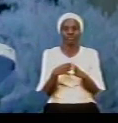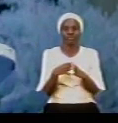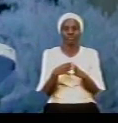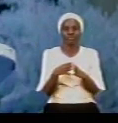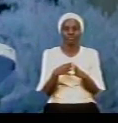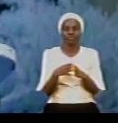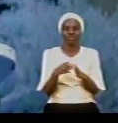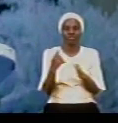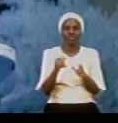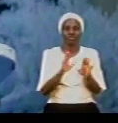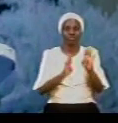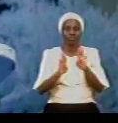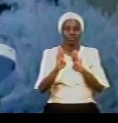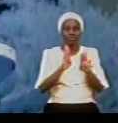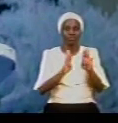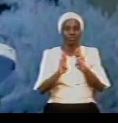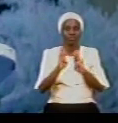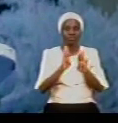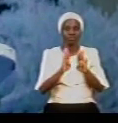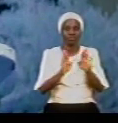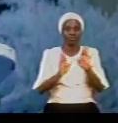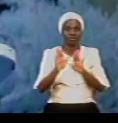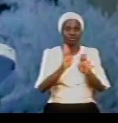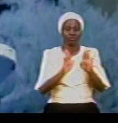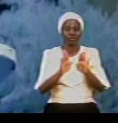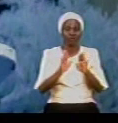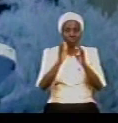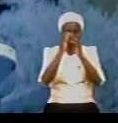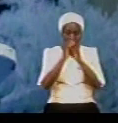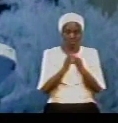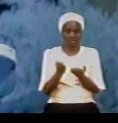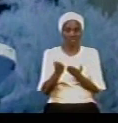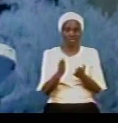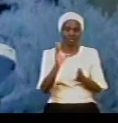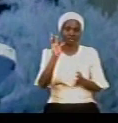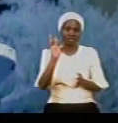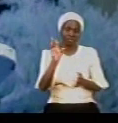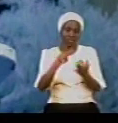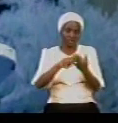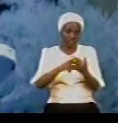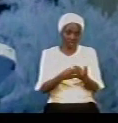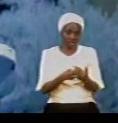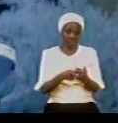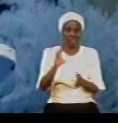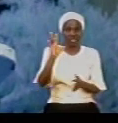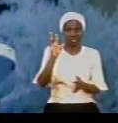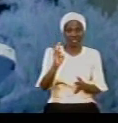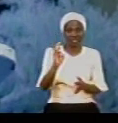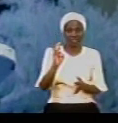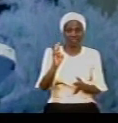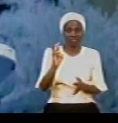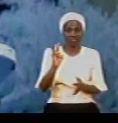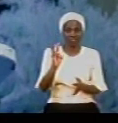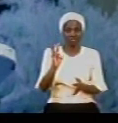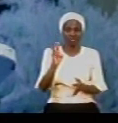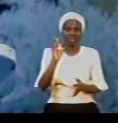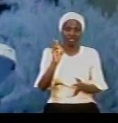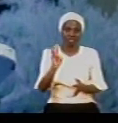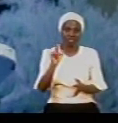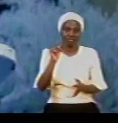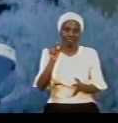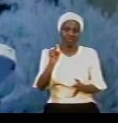7:45 in the morning. Prayer starts, and by exactly 8 o'clock, the